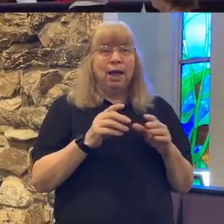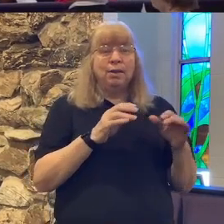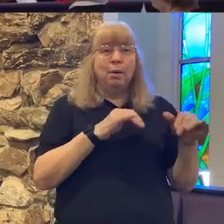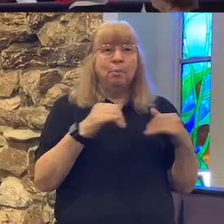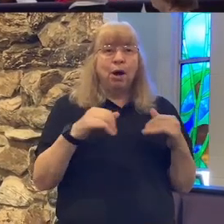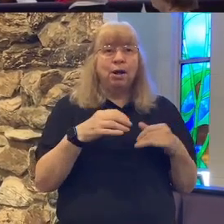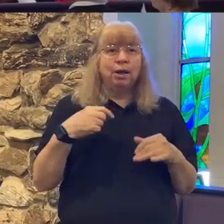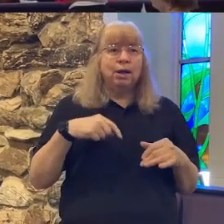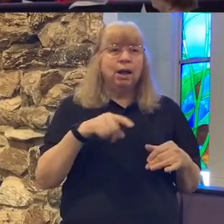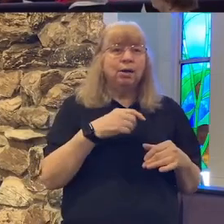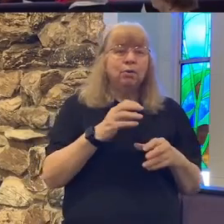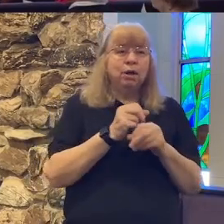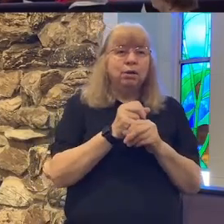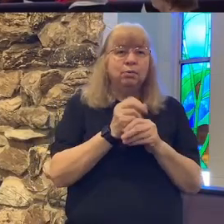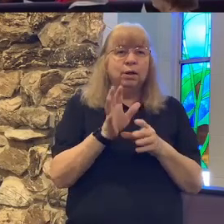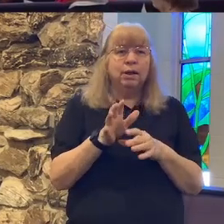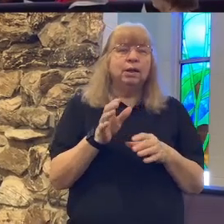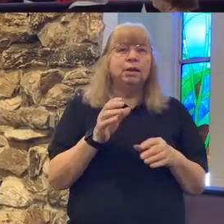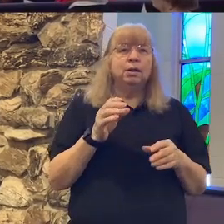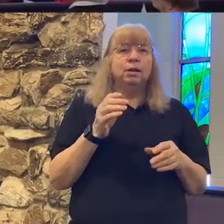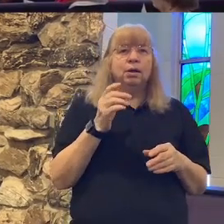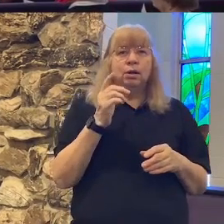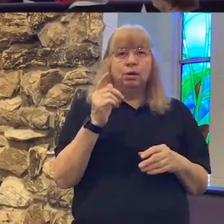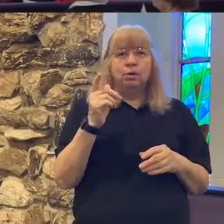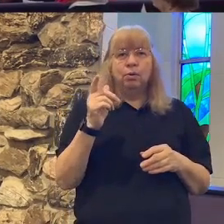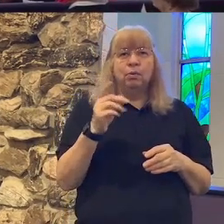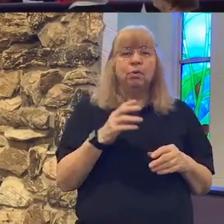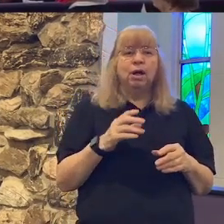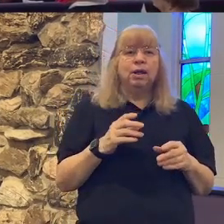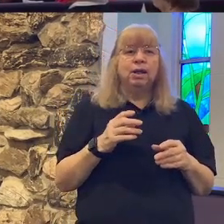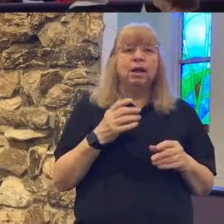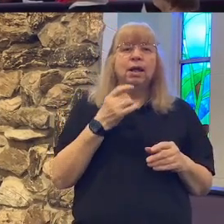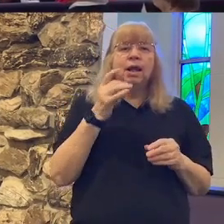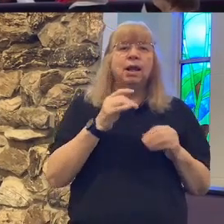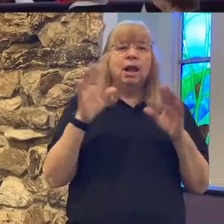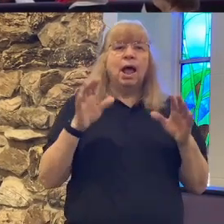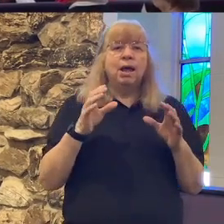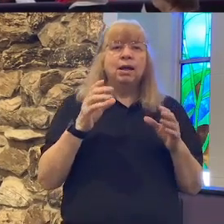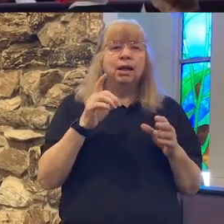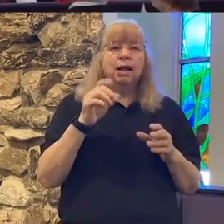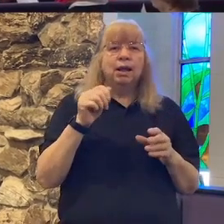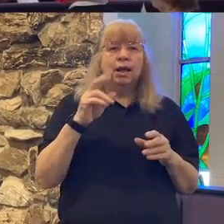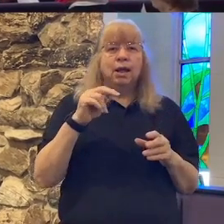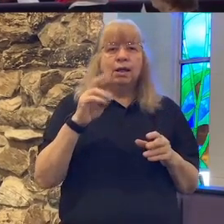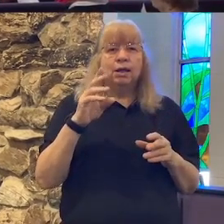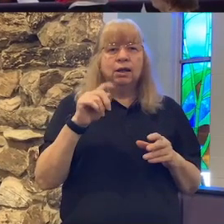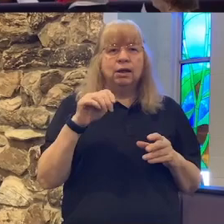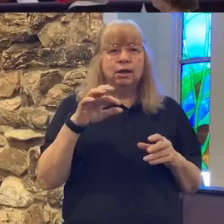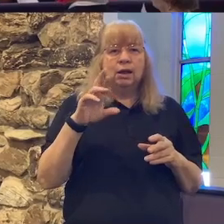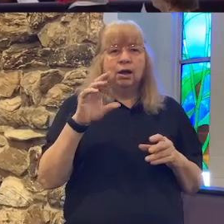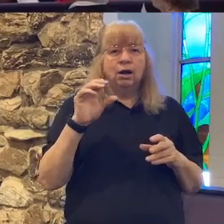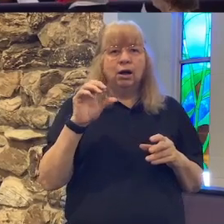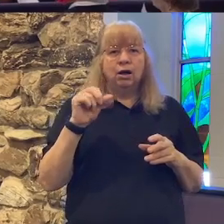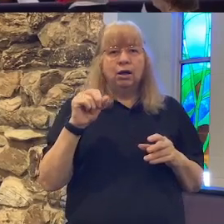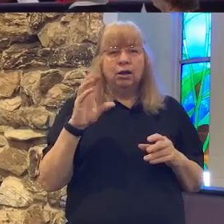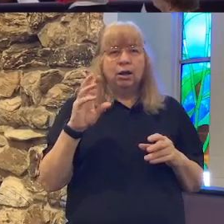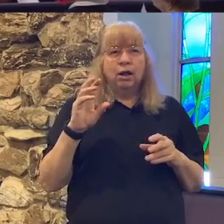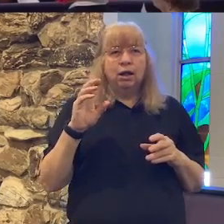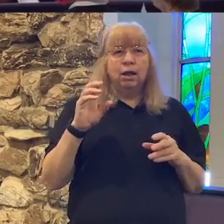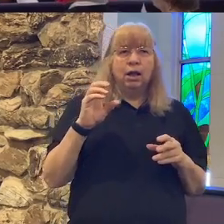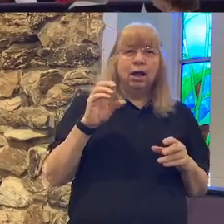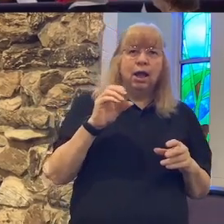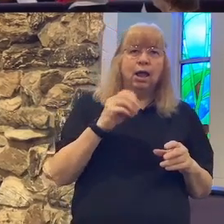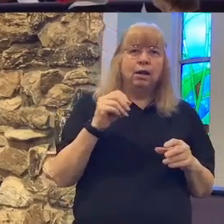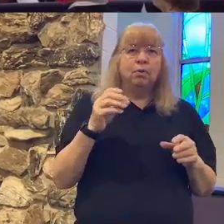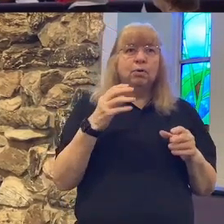21 lights, lanterns up into the air, and it was quite spectacular as the sun was going down, releasing those